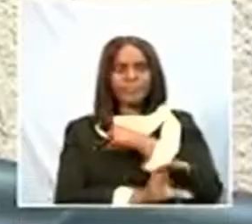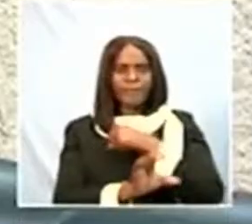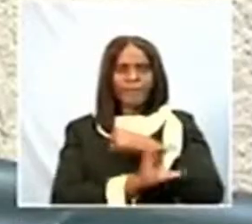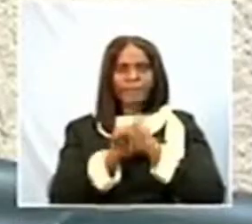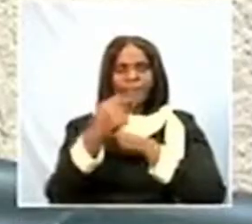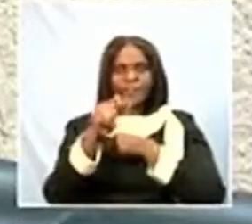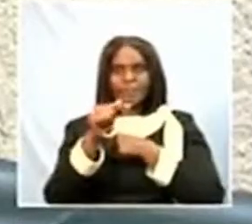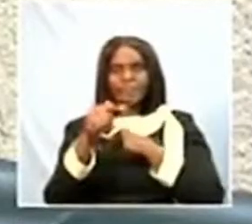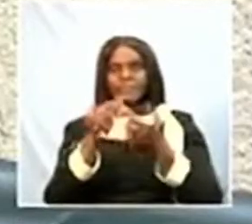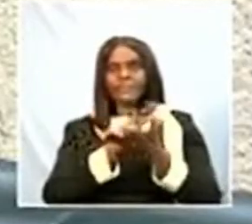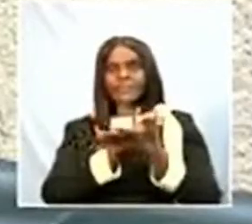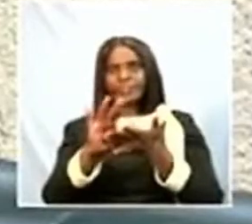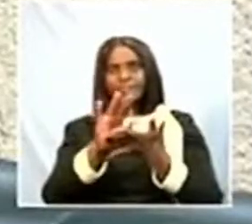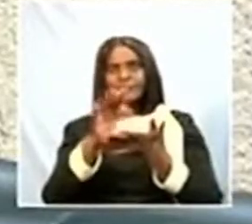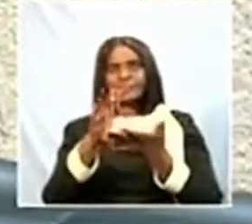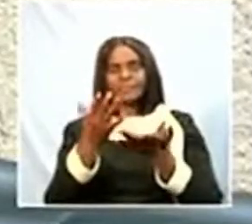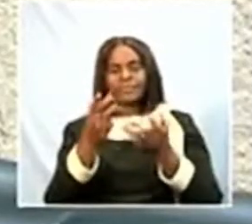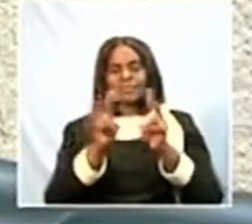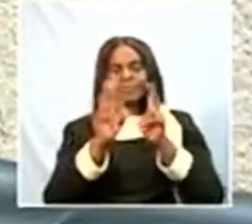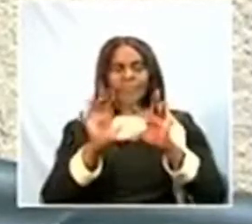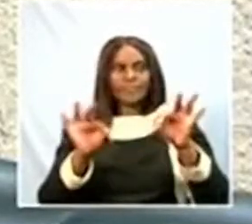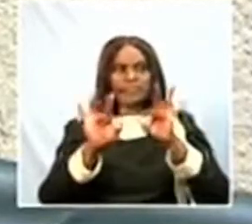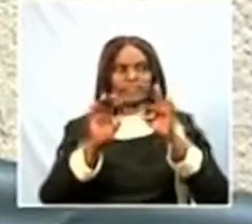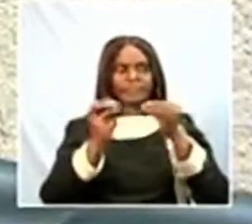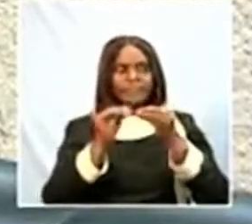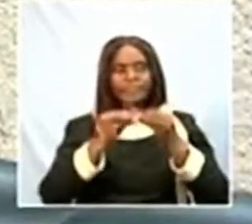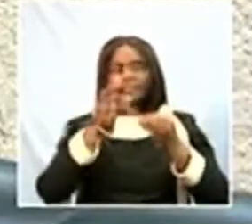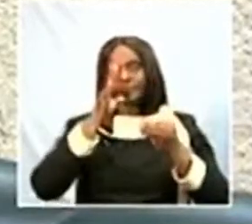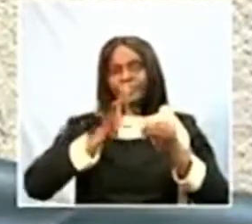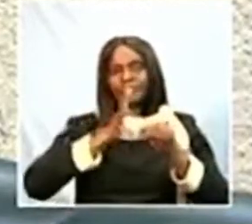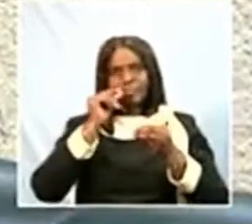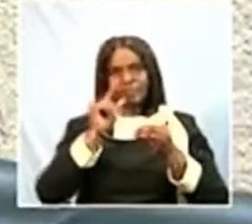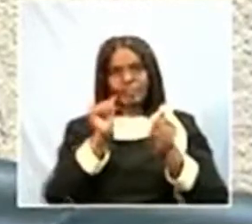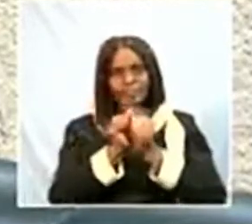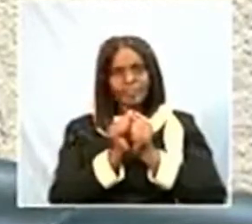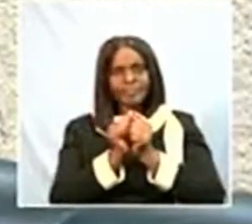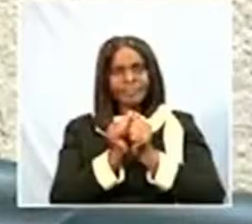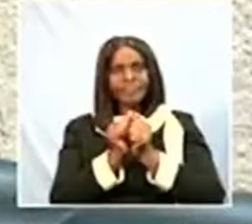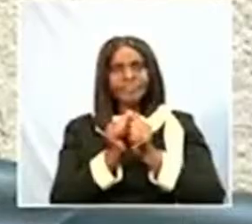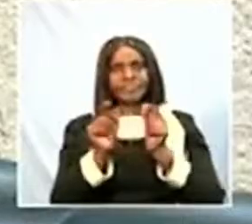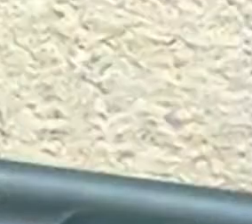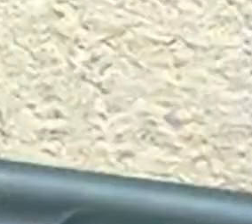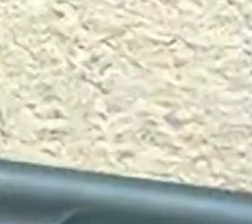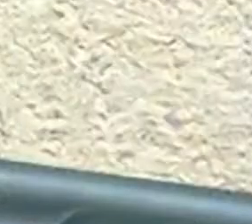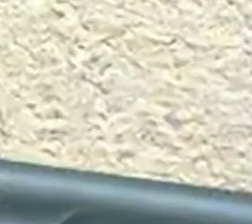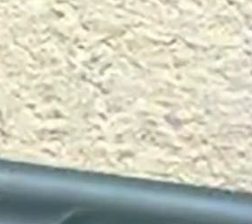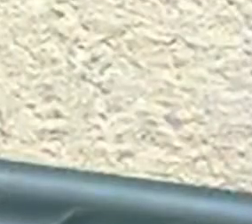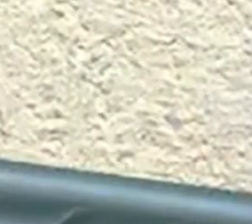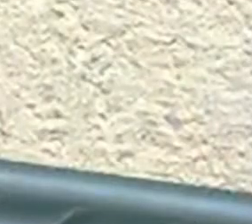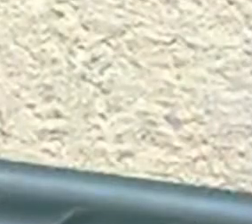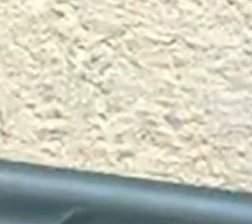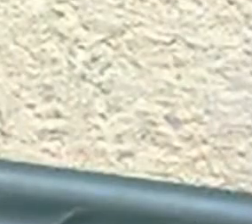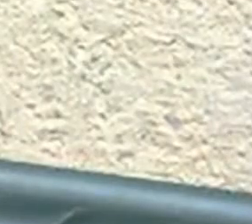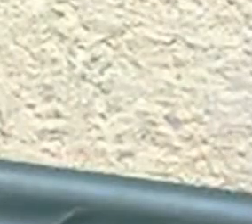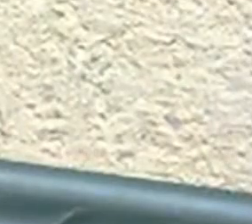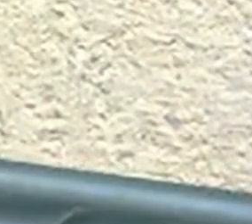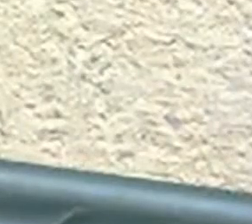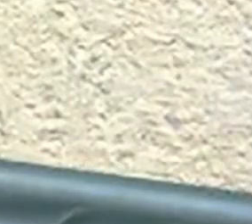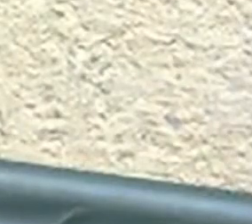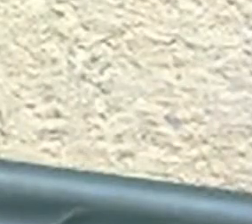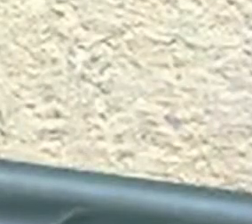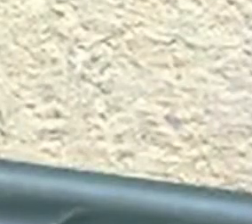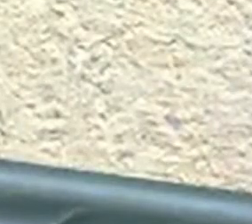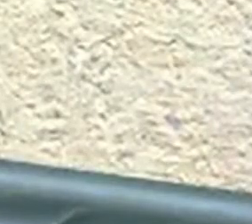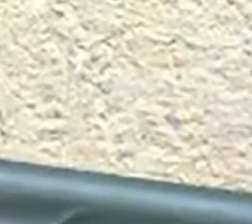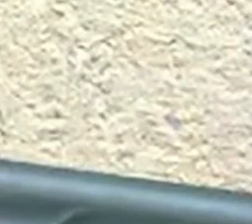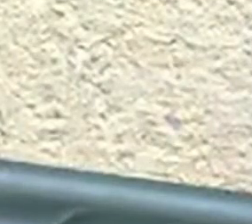clean, and healthy environment, it's important, Madam Speaker, or should I really say, it is very cardinal, Madam Speaker, to